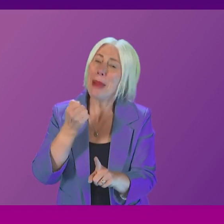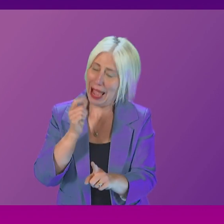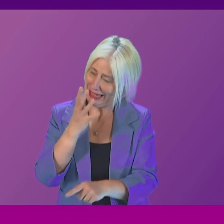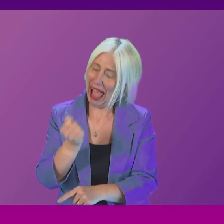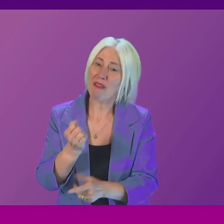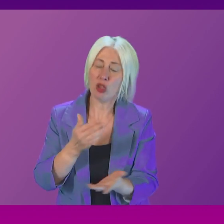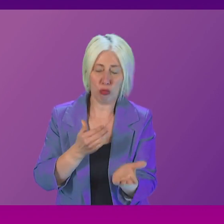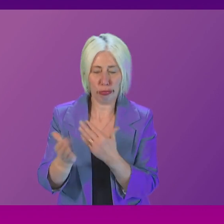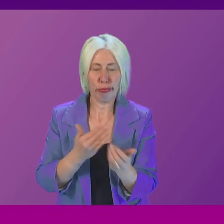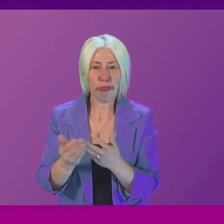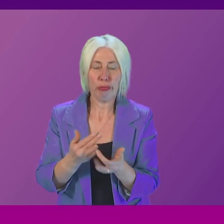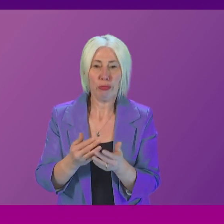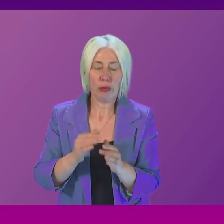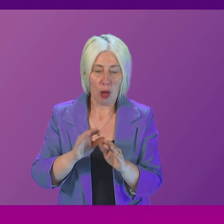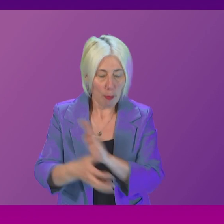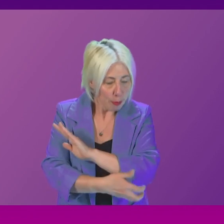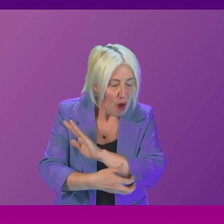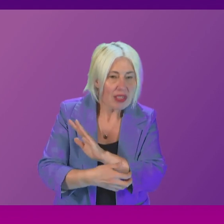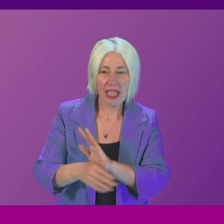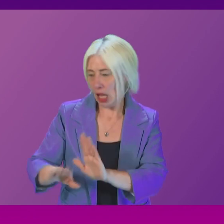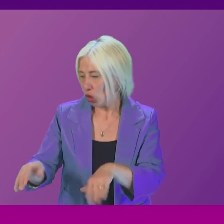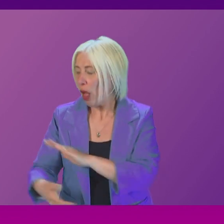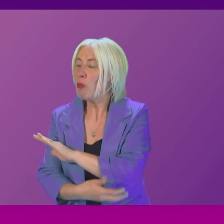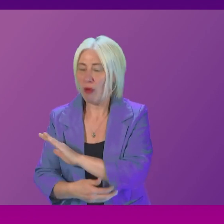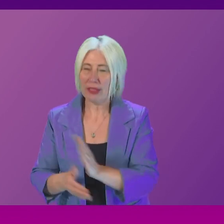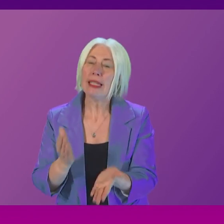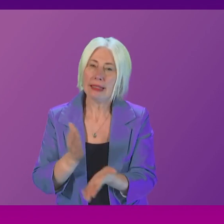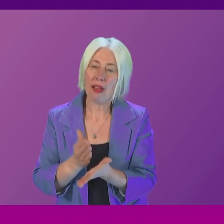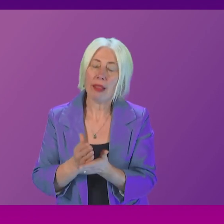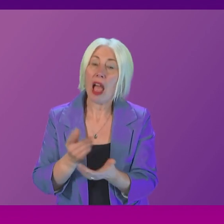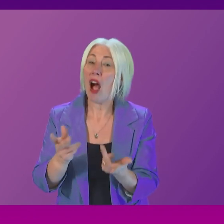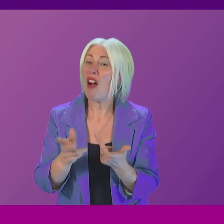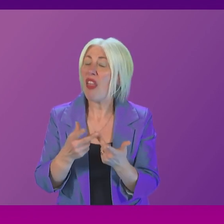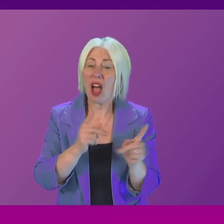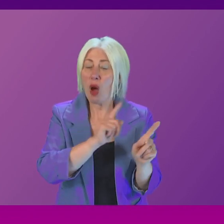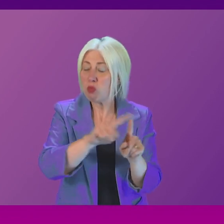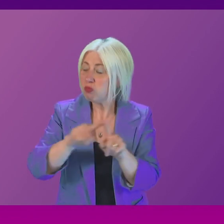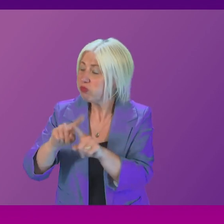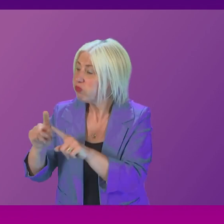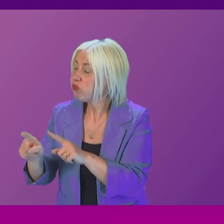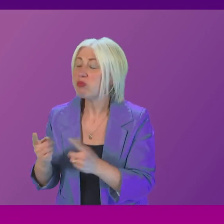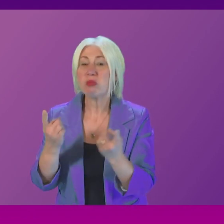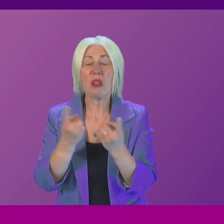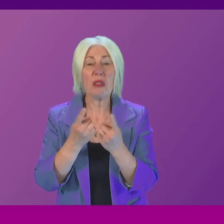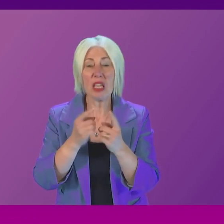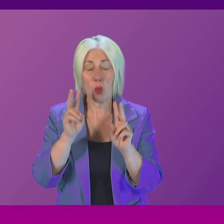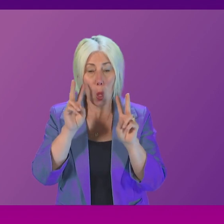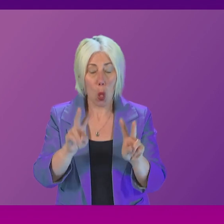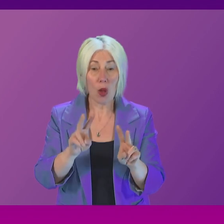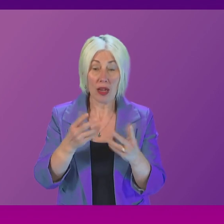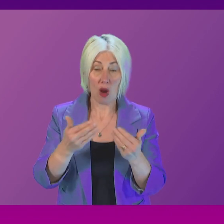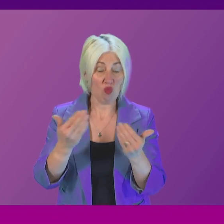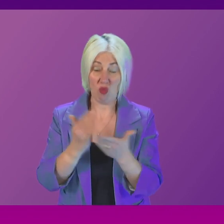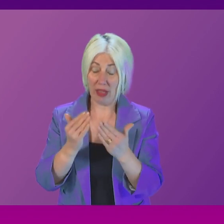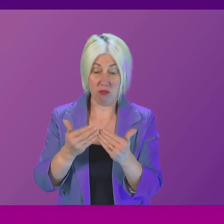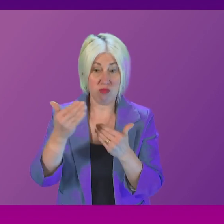on tackling poverty and child poverty in particular. There are a range of other measures that we're taking over above and beyond the